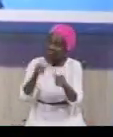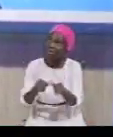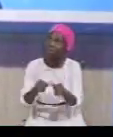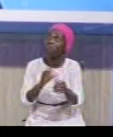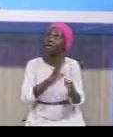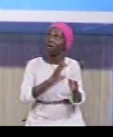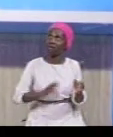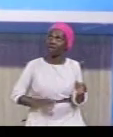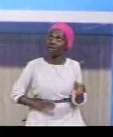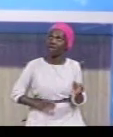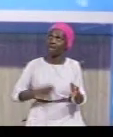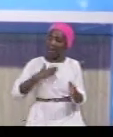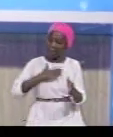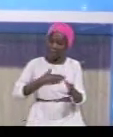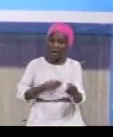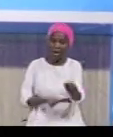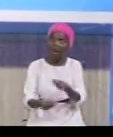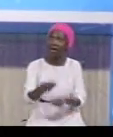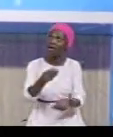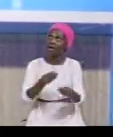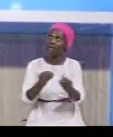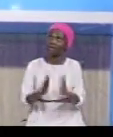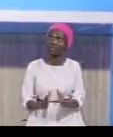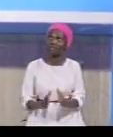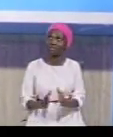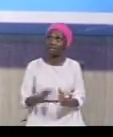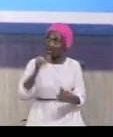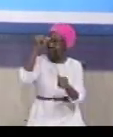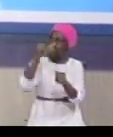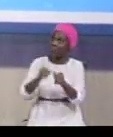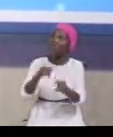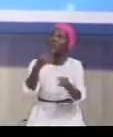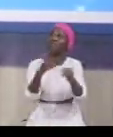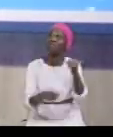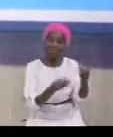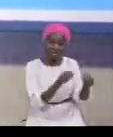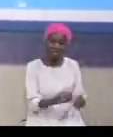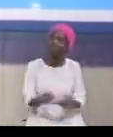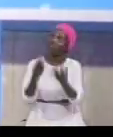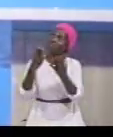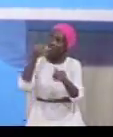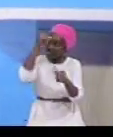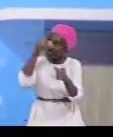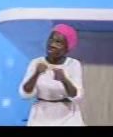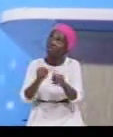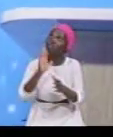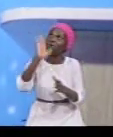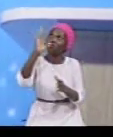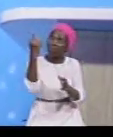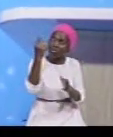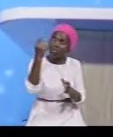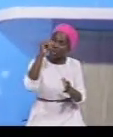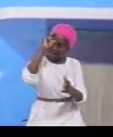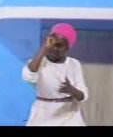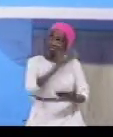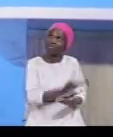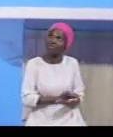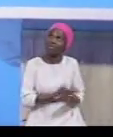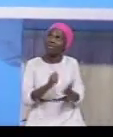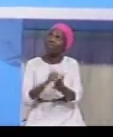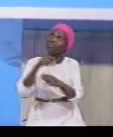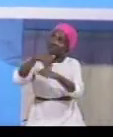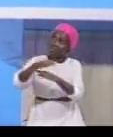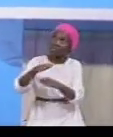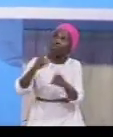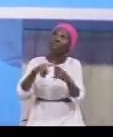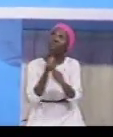substitute, remember the final sacrifice, remember your only begotten son that you sent. You sent